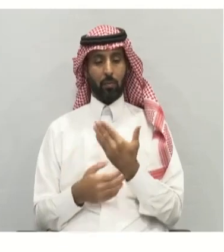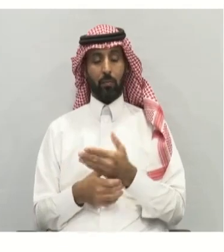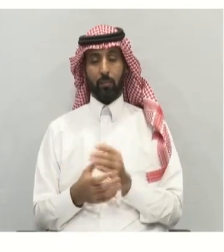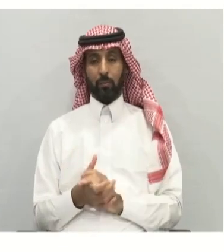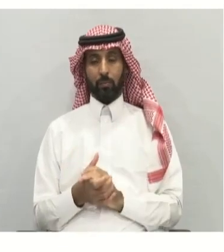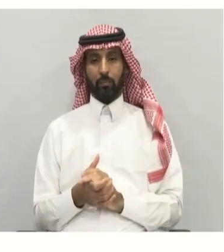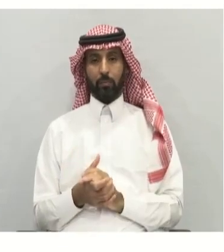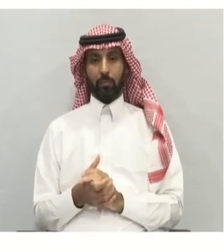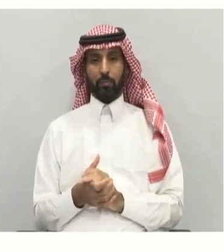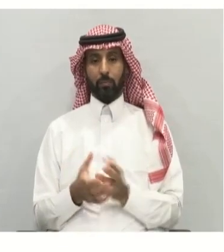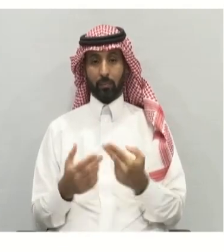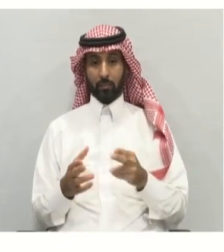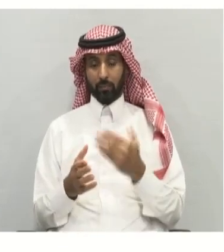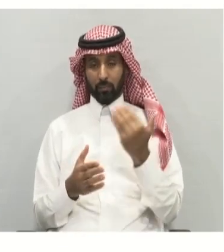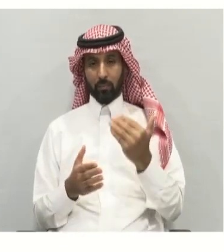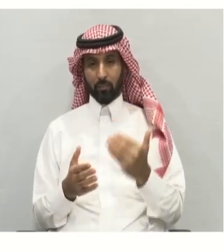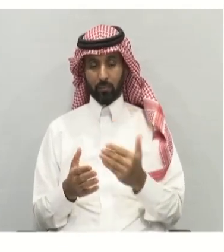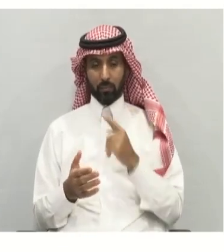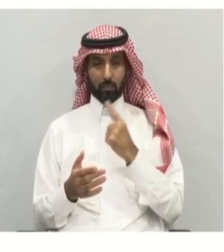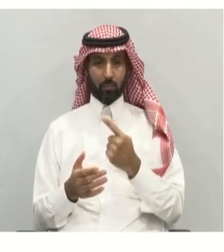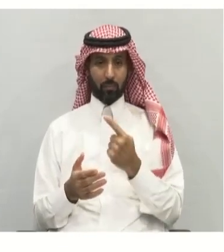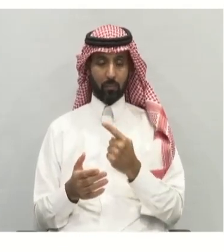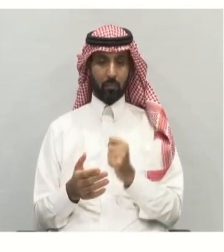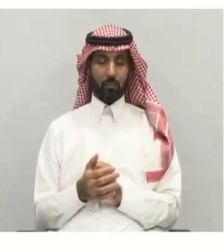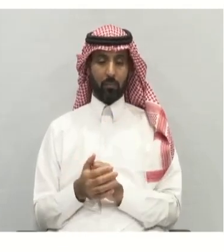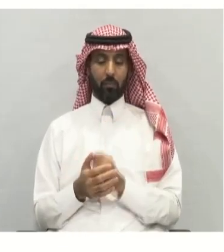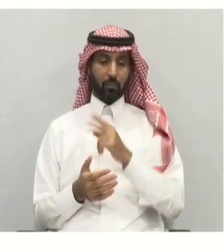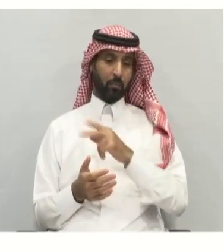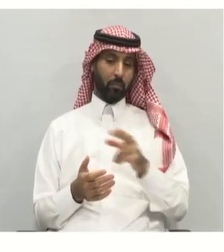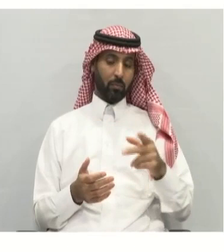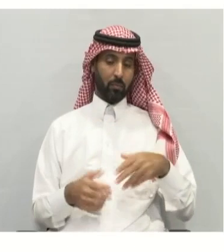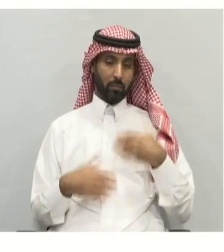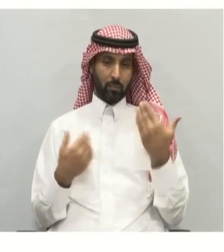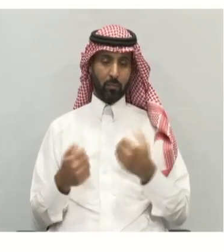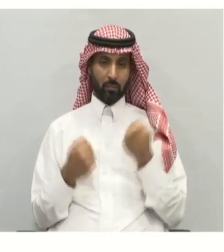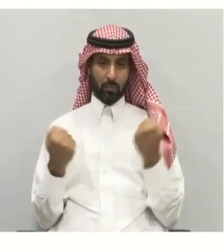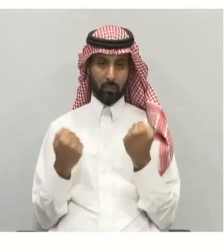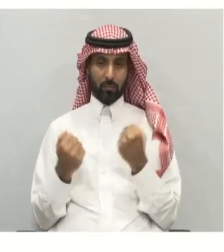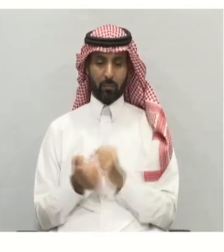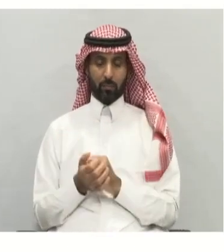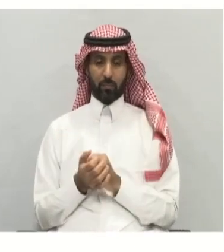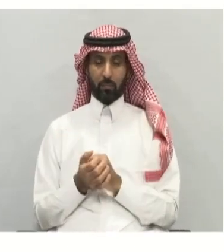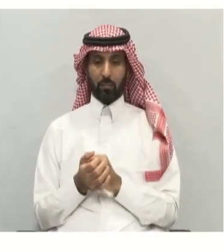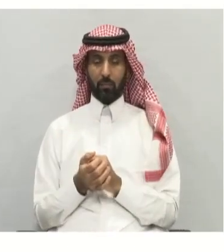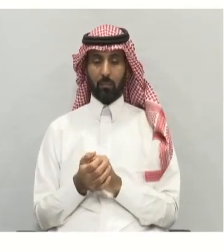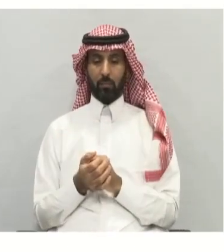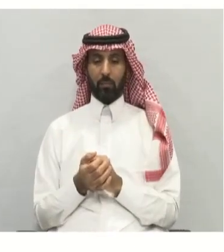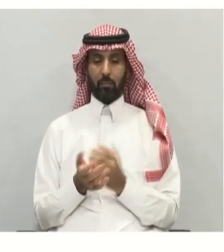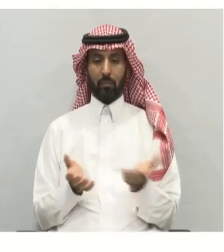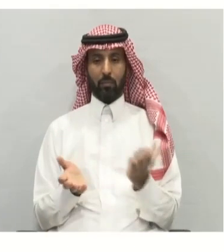reflect on the beginning of this unit, where we talk about the different practices and different celebrations.